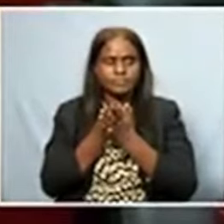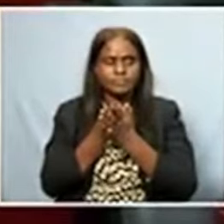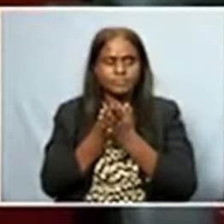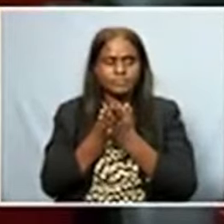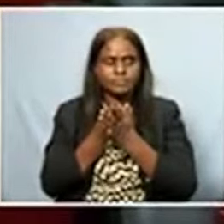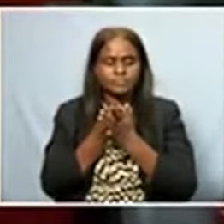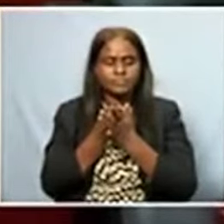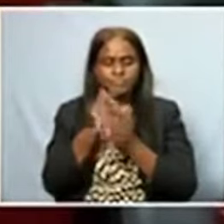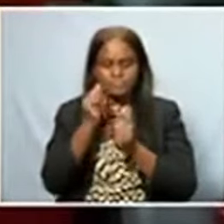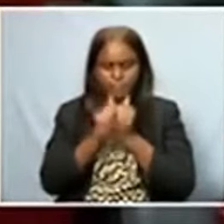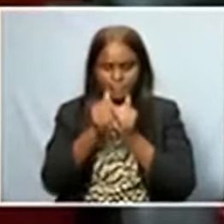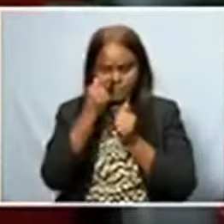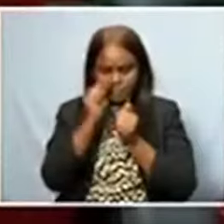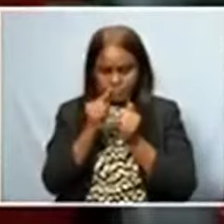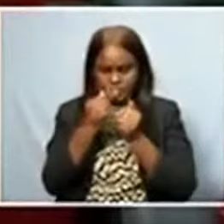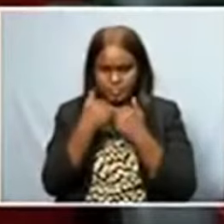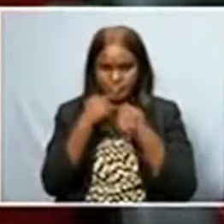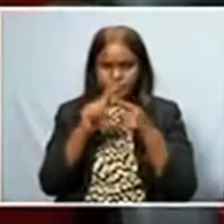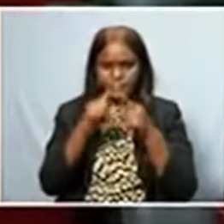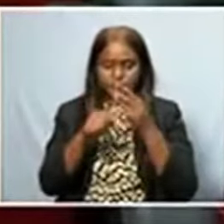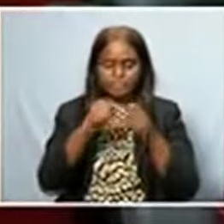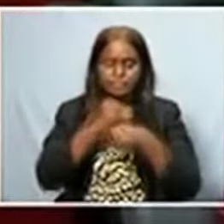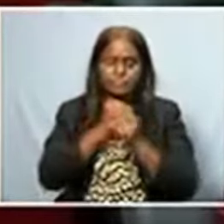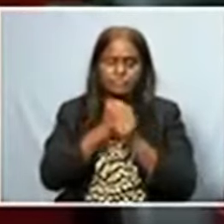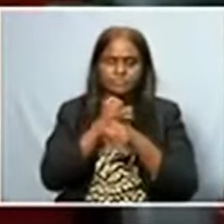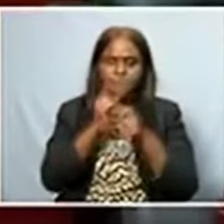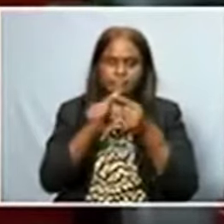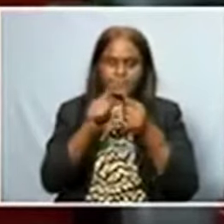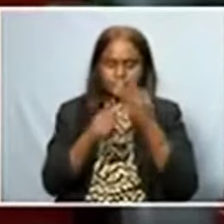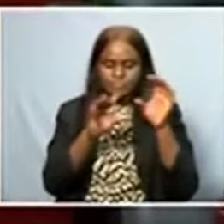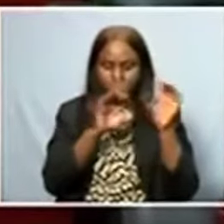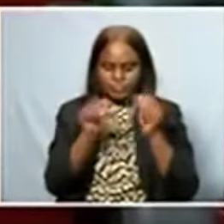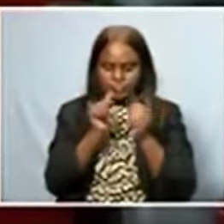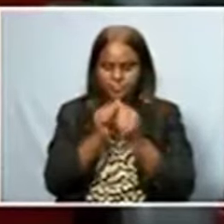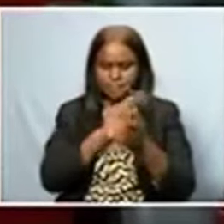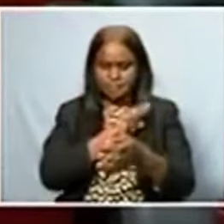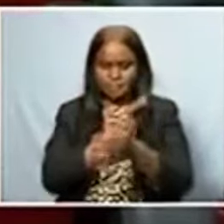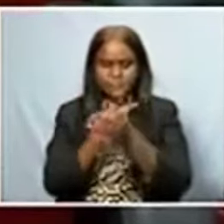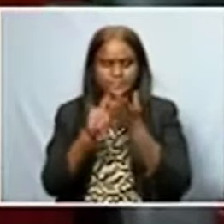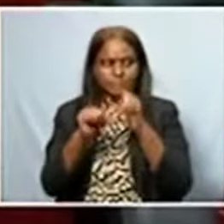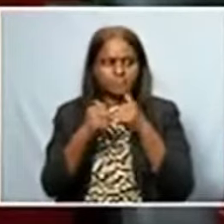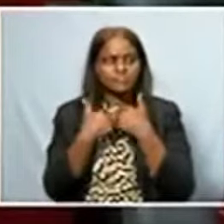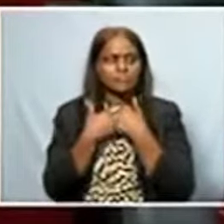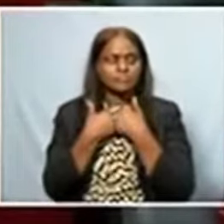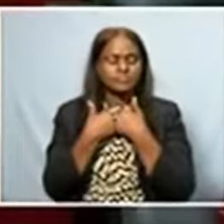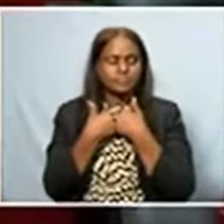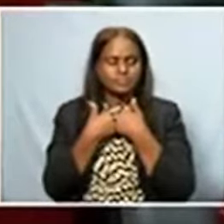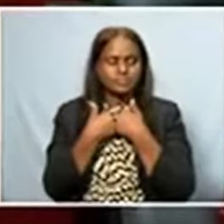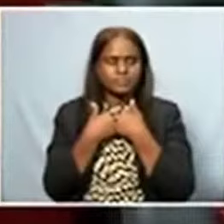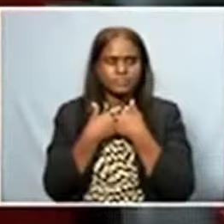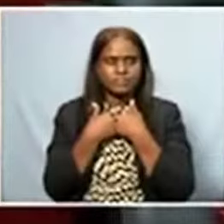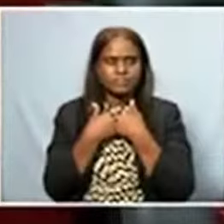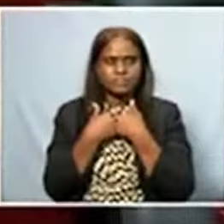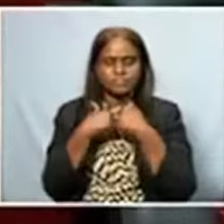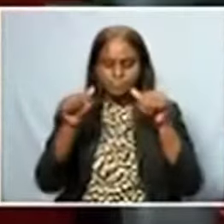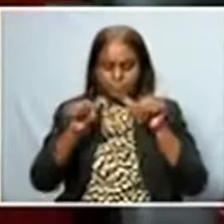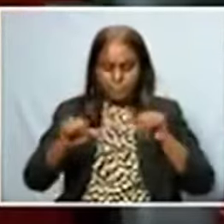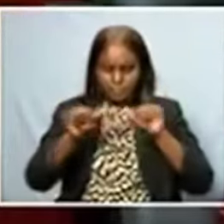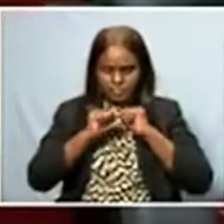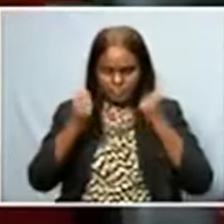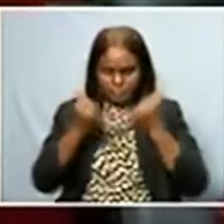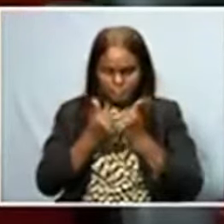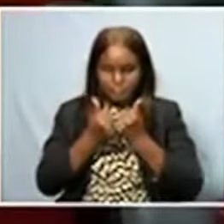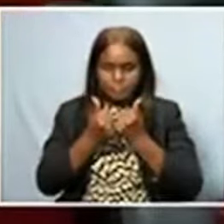And because of that, we have to make do with what resources we have. The Auditor